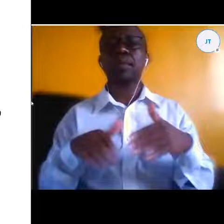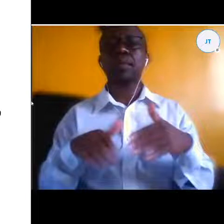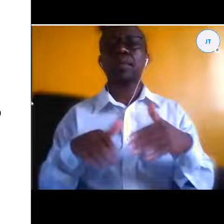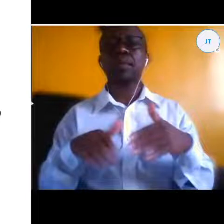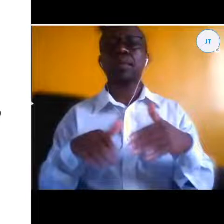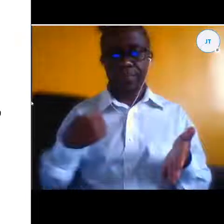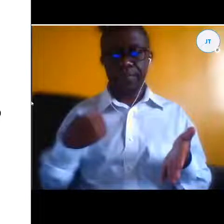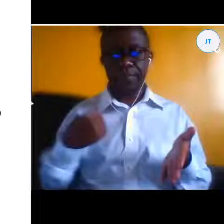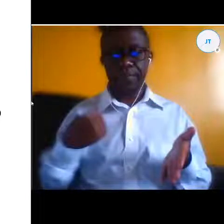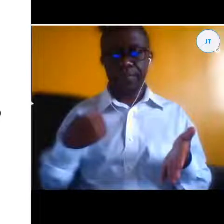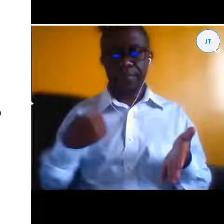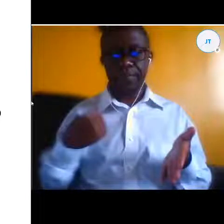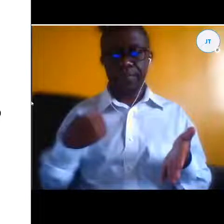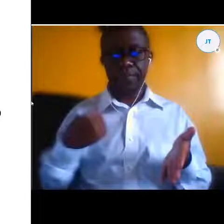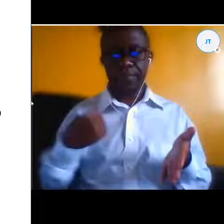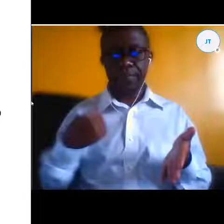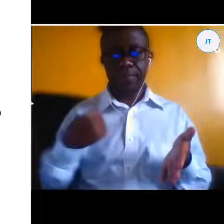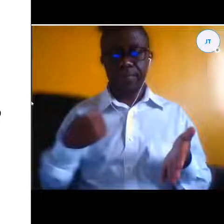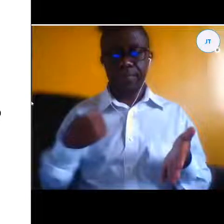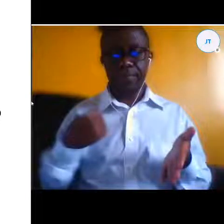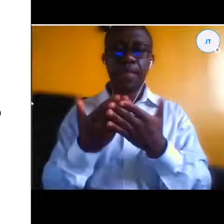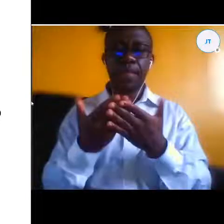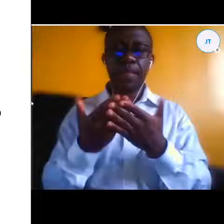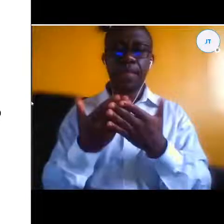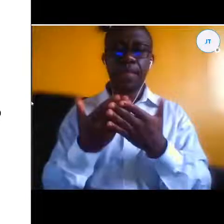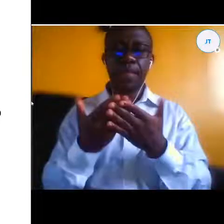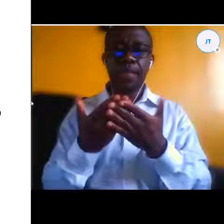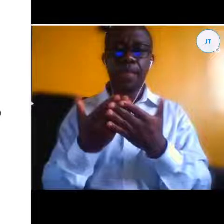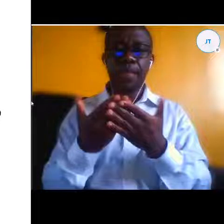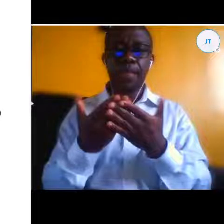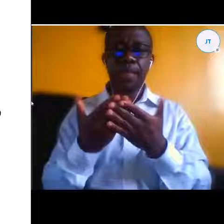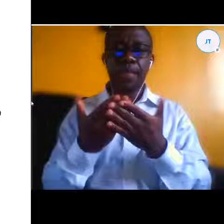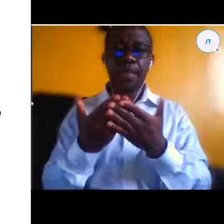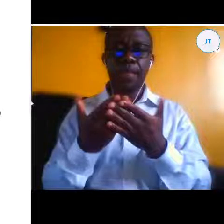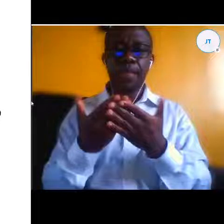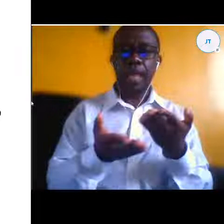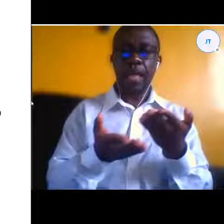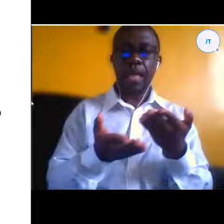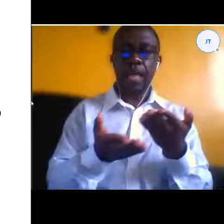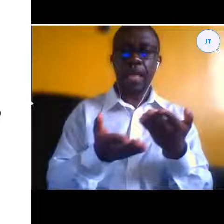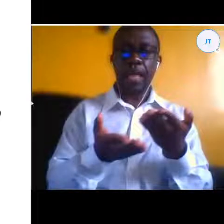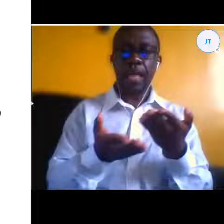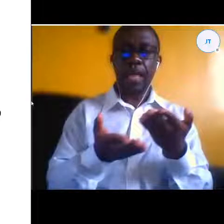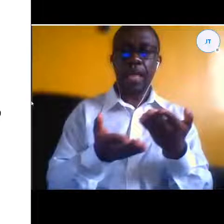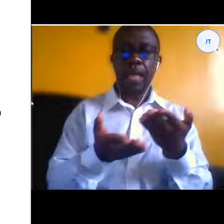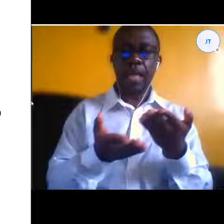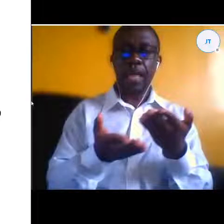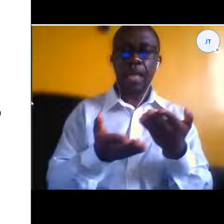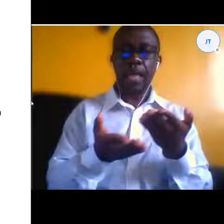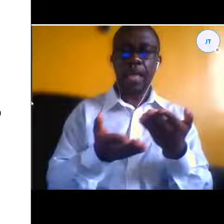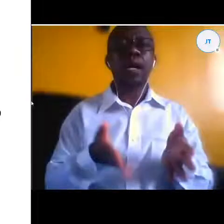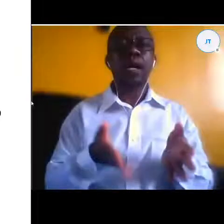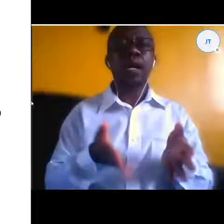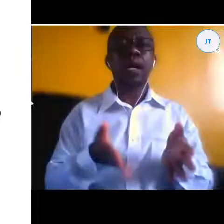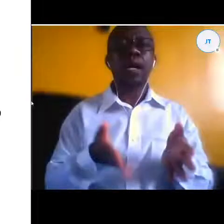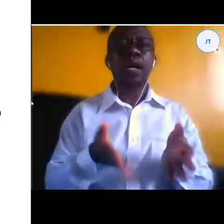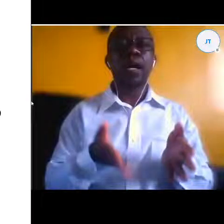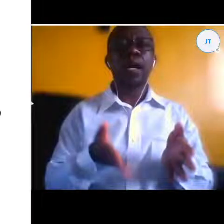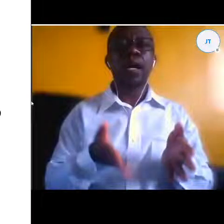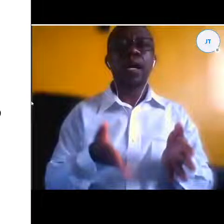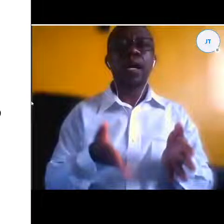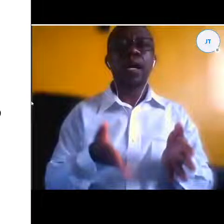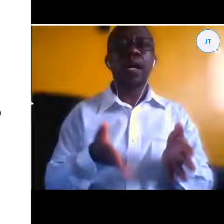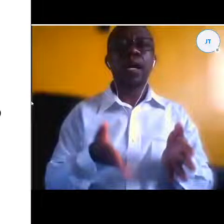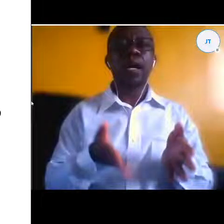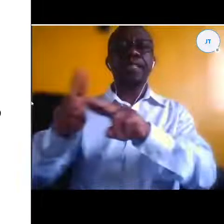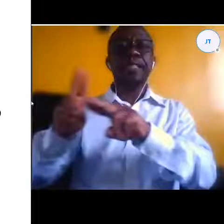that technology has now taken an upper hand. We are here today in a meeting, but we are all sitting in